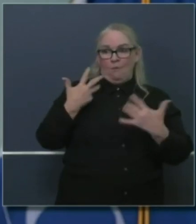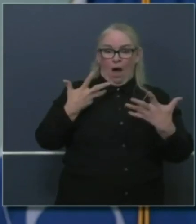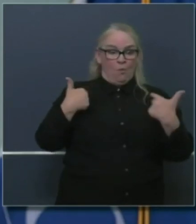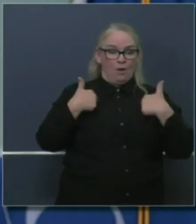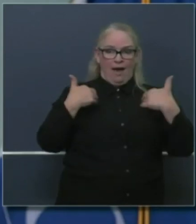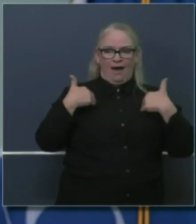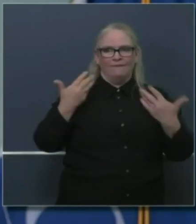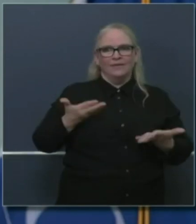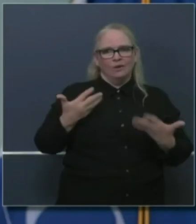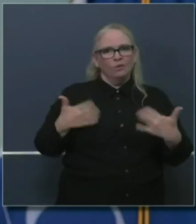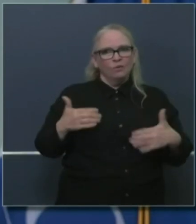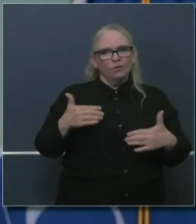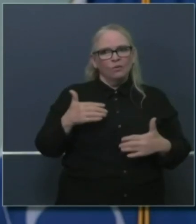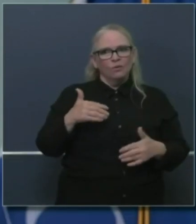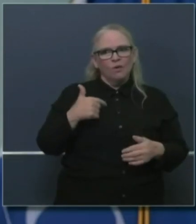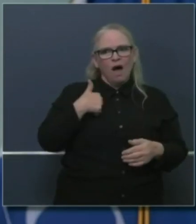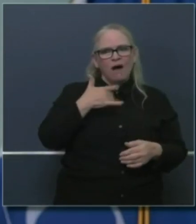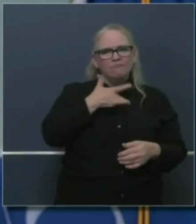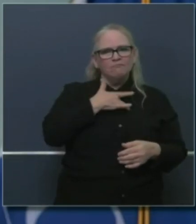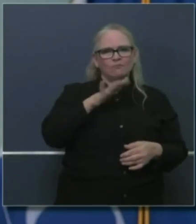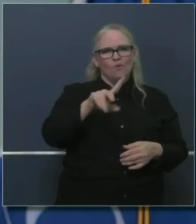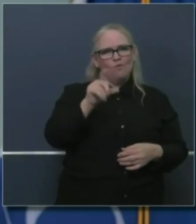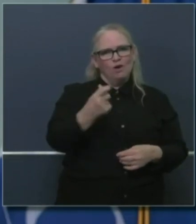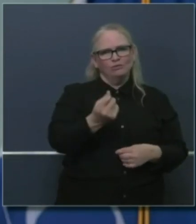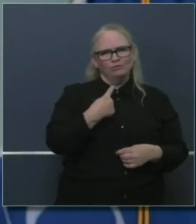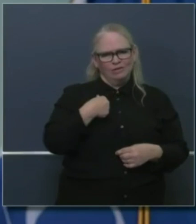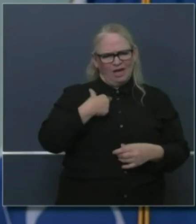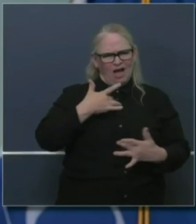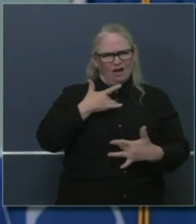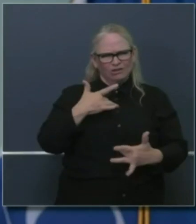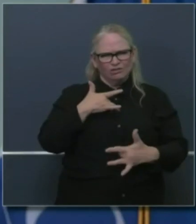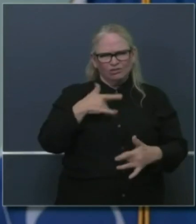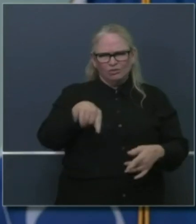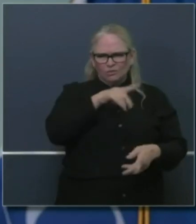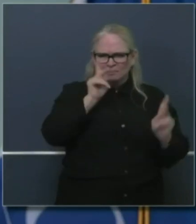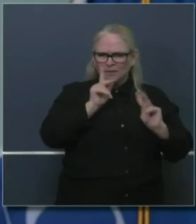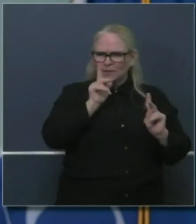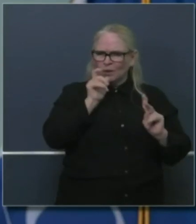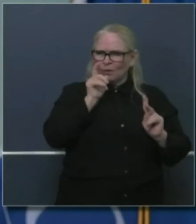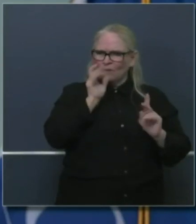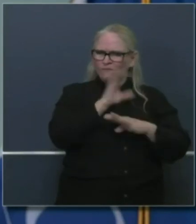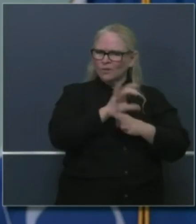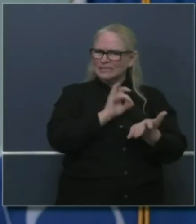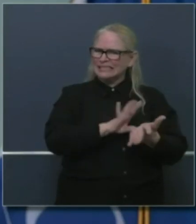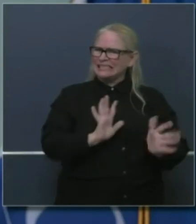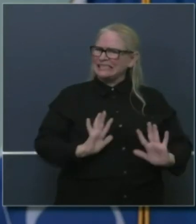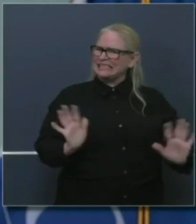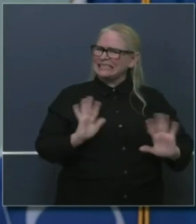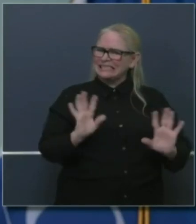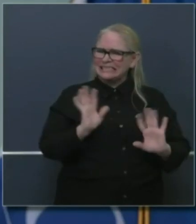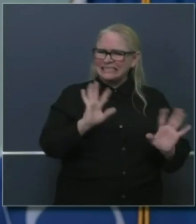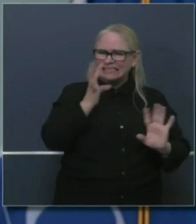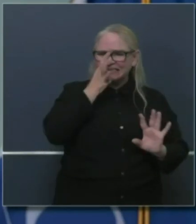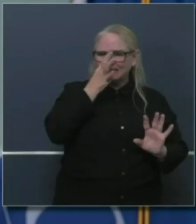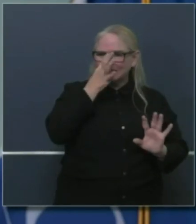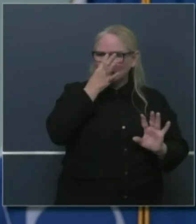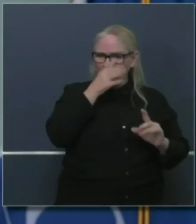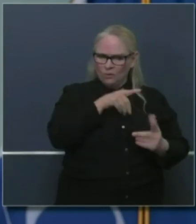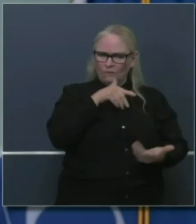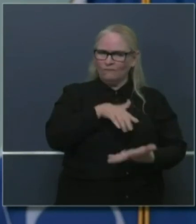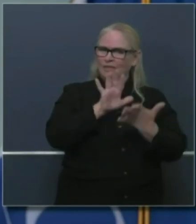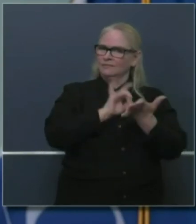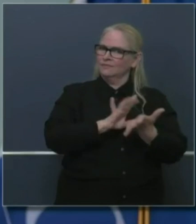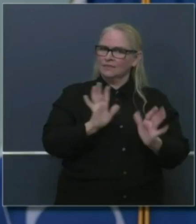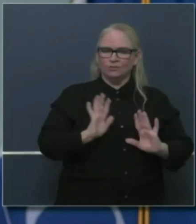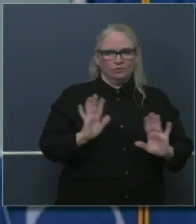to heart. I take the concerns around tenants very seriously. And as I've maintained to you in previous questions in the past and